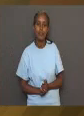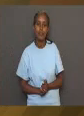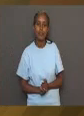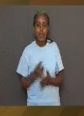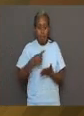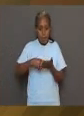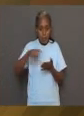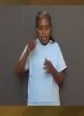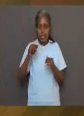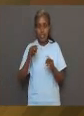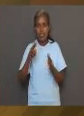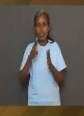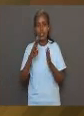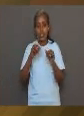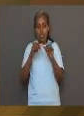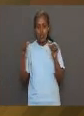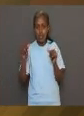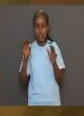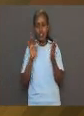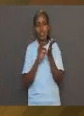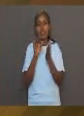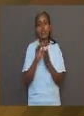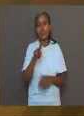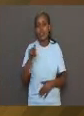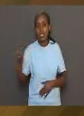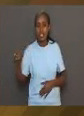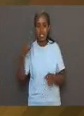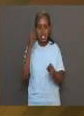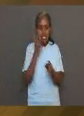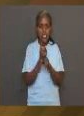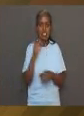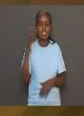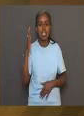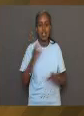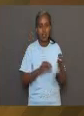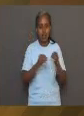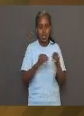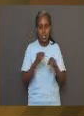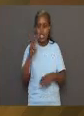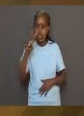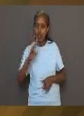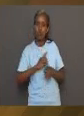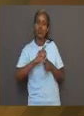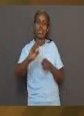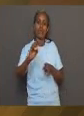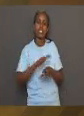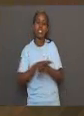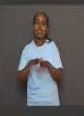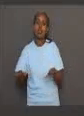Mark unit numbers on the axes just like you did with 2-dimensional planes.